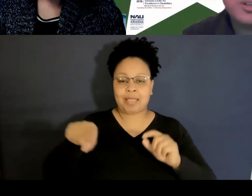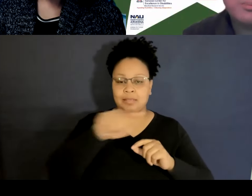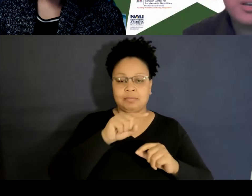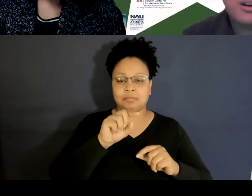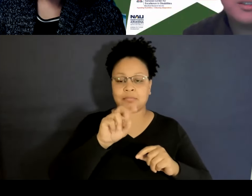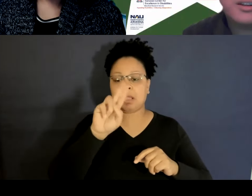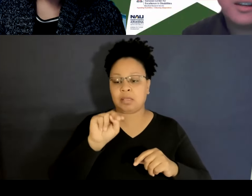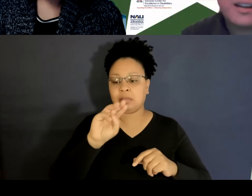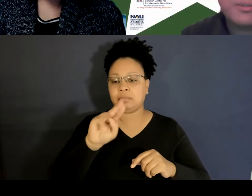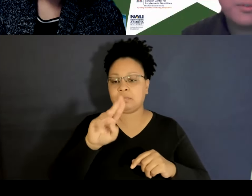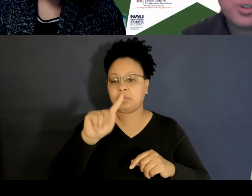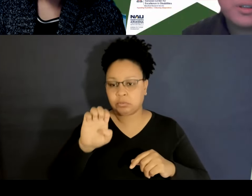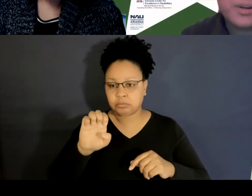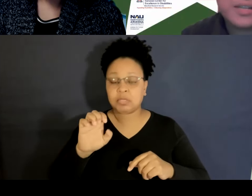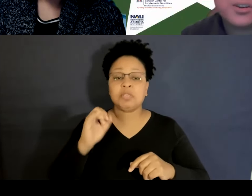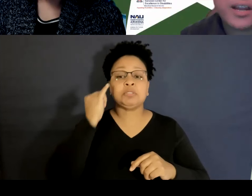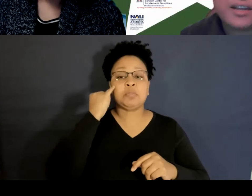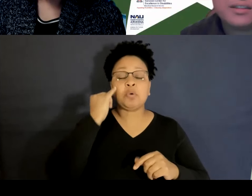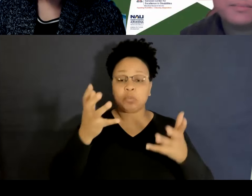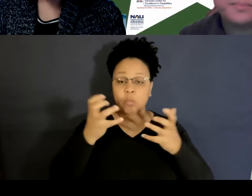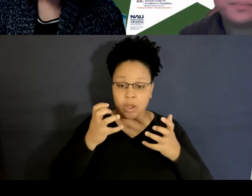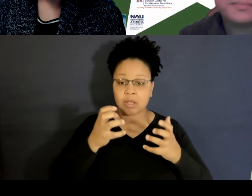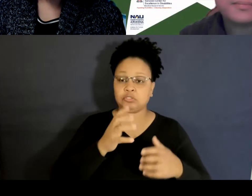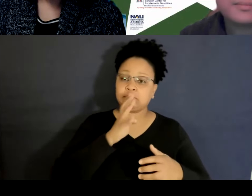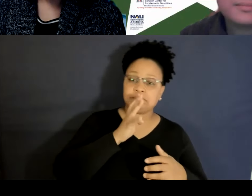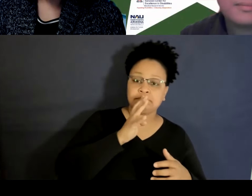verbally, you will be called on after virtually raising your hand.